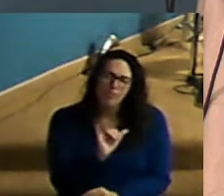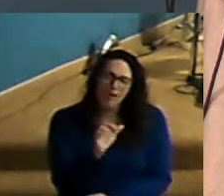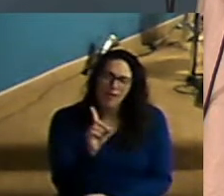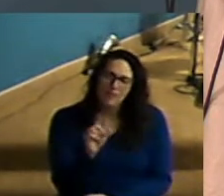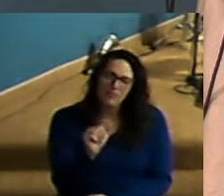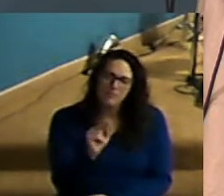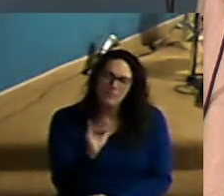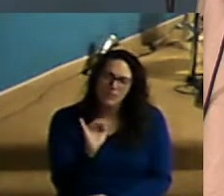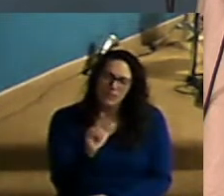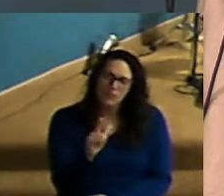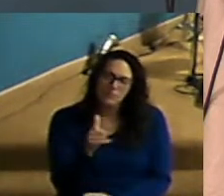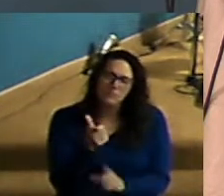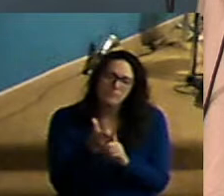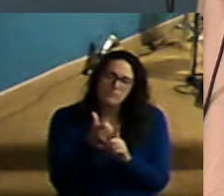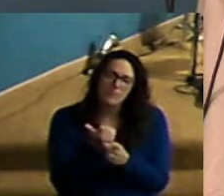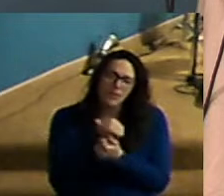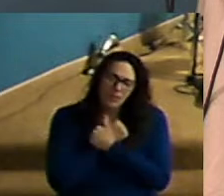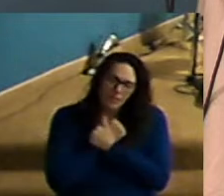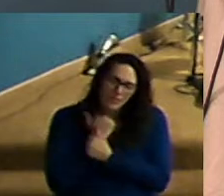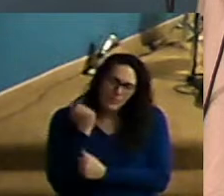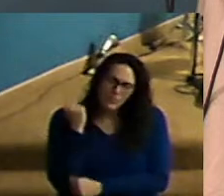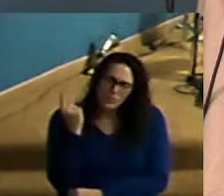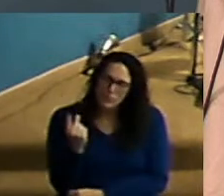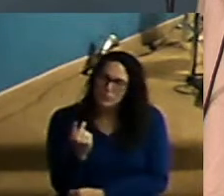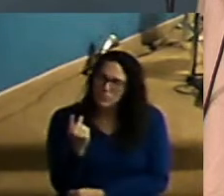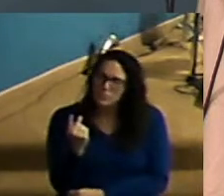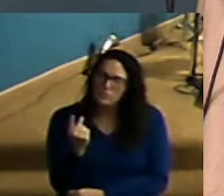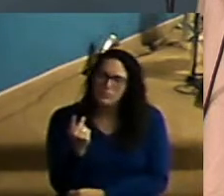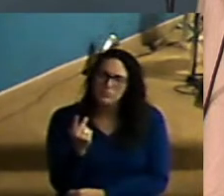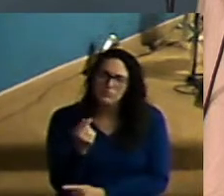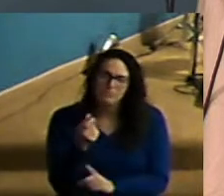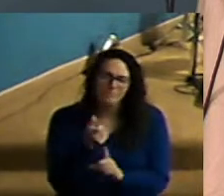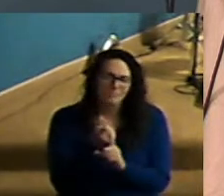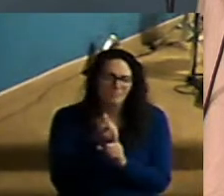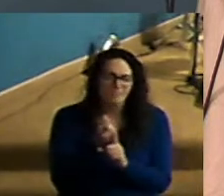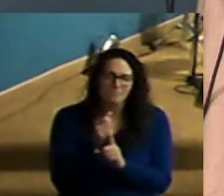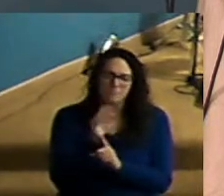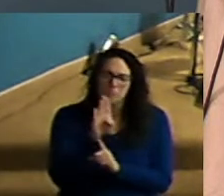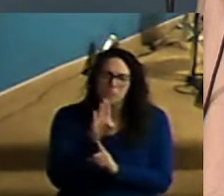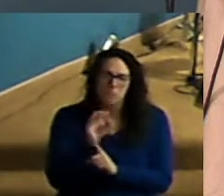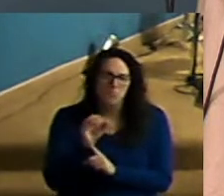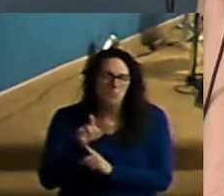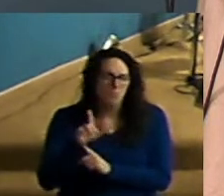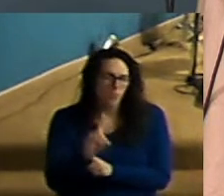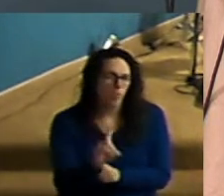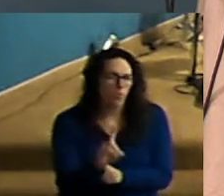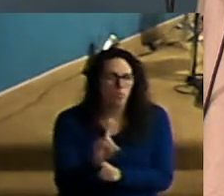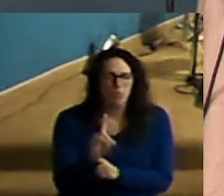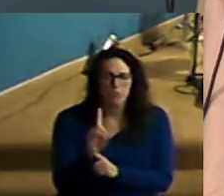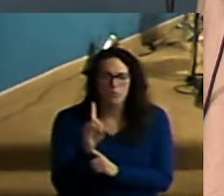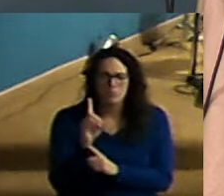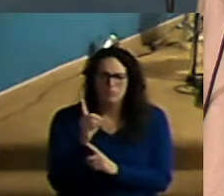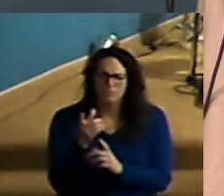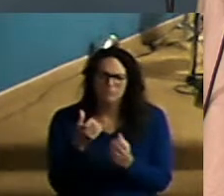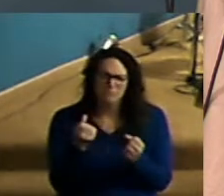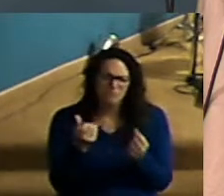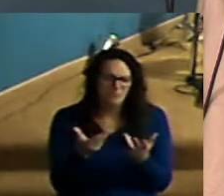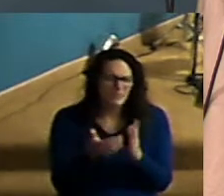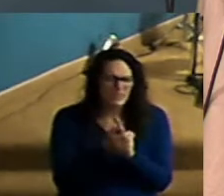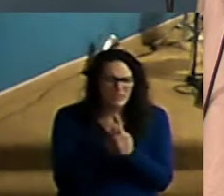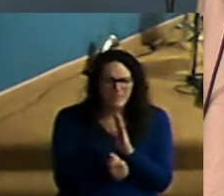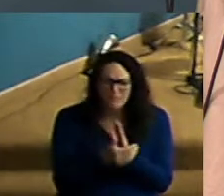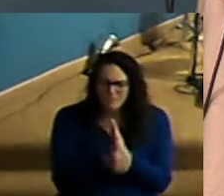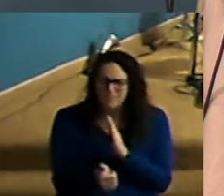who love you and who were bold and gifted and